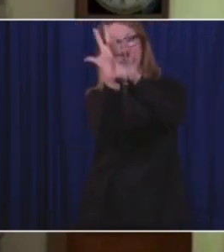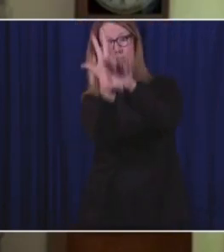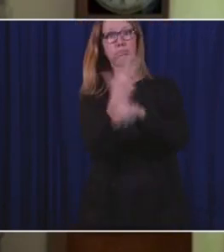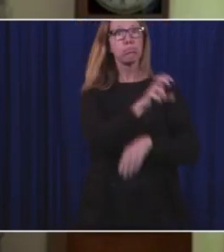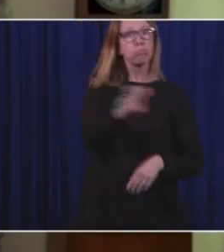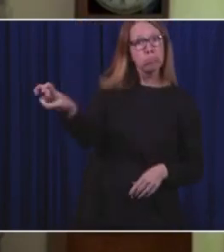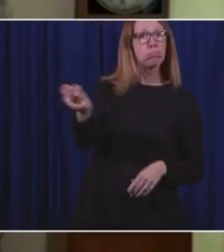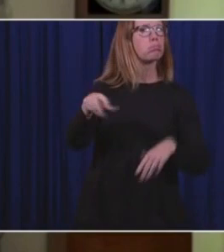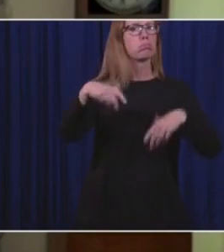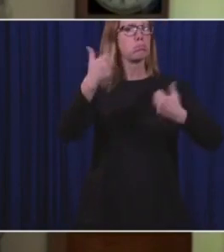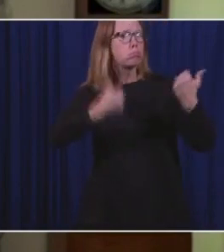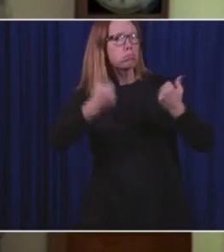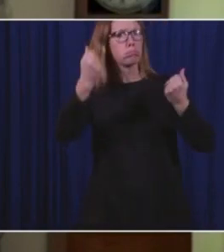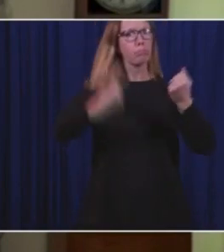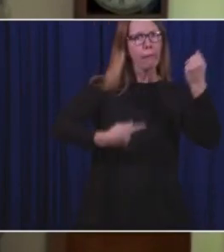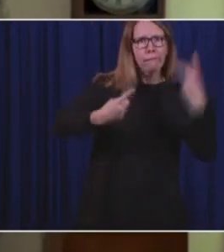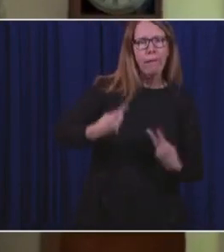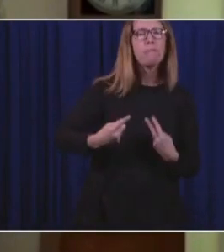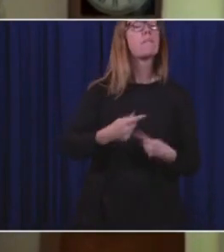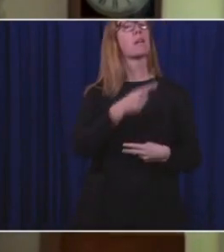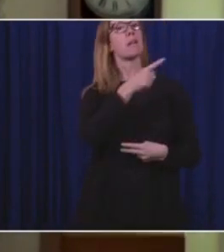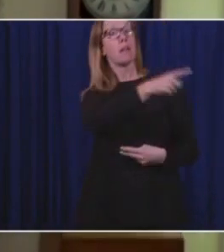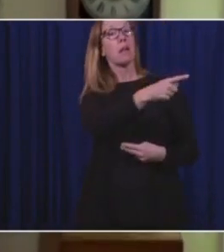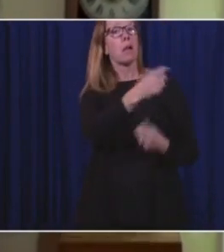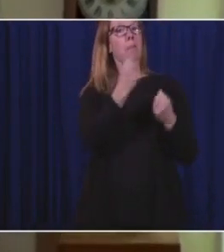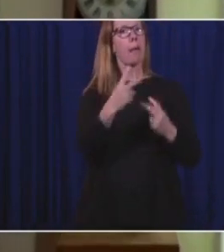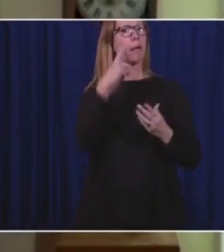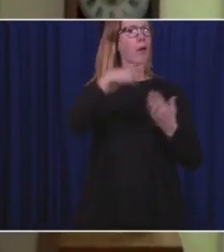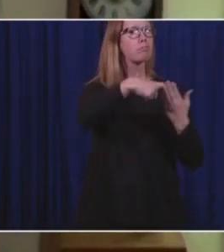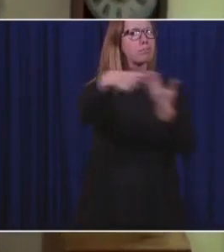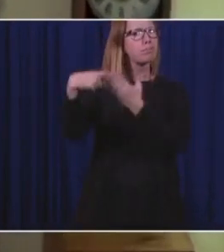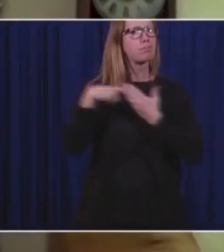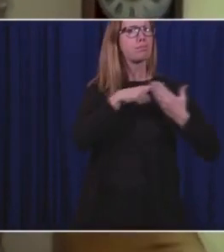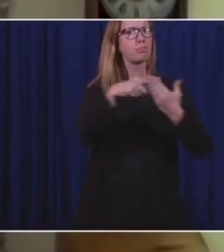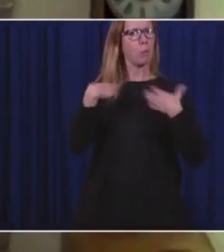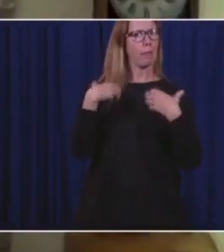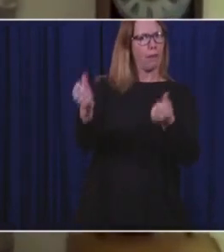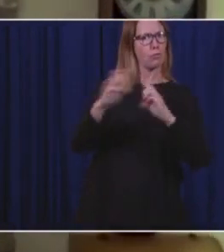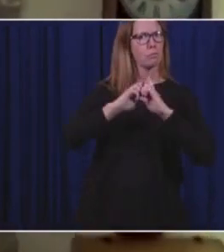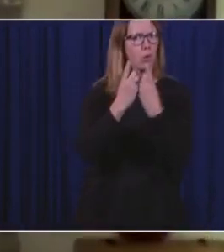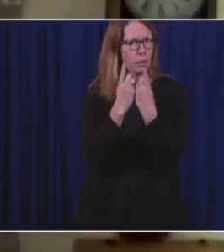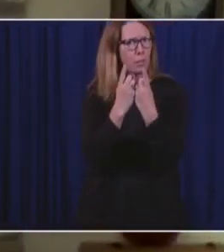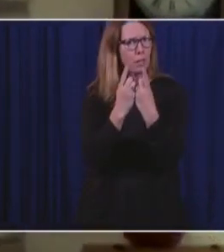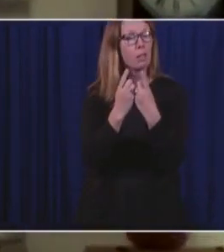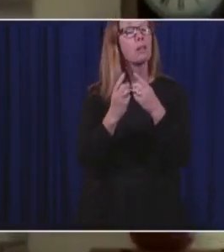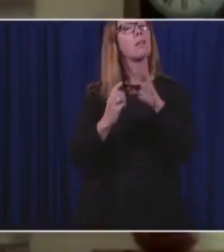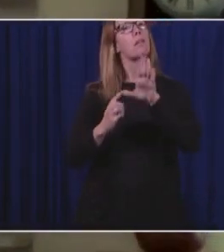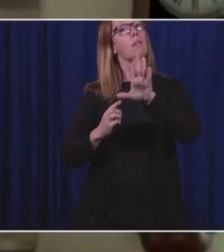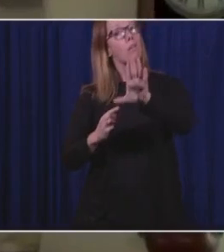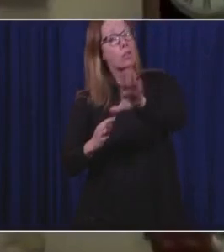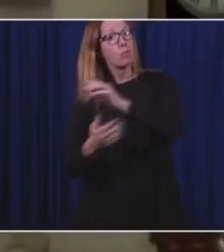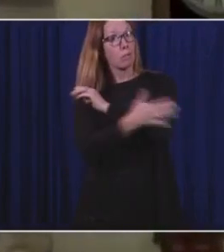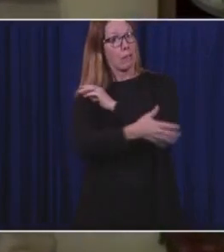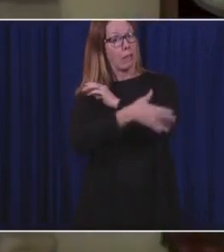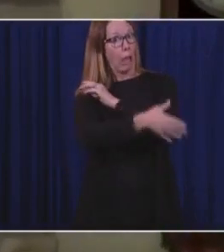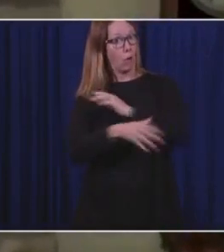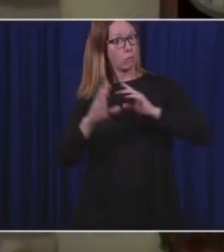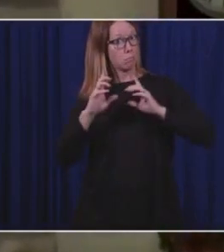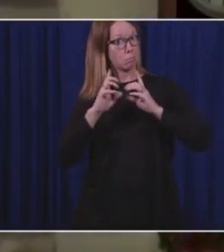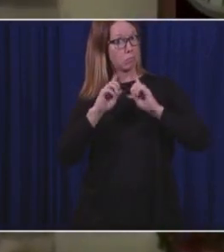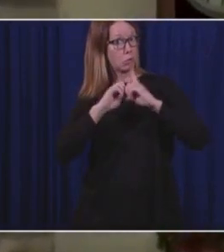go remote. And a lot of them are doing that in consultation with the local health departments. Do the county departments of health actually